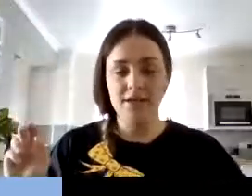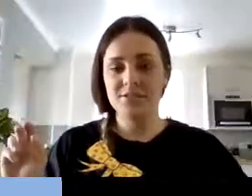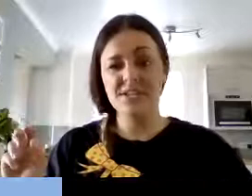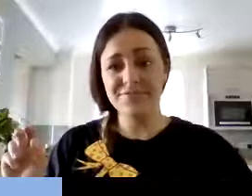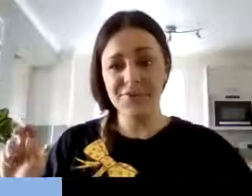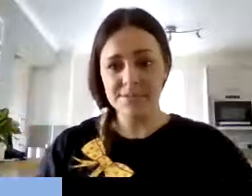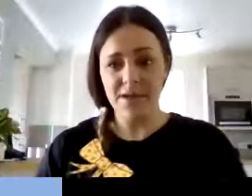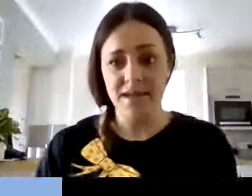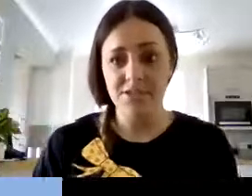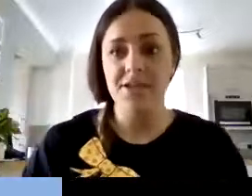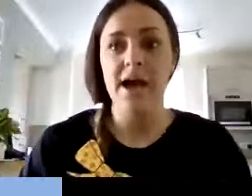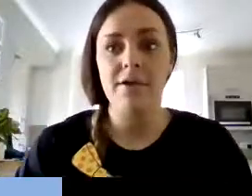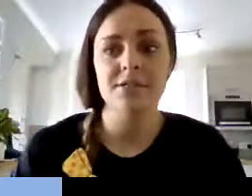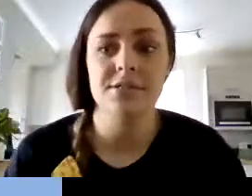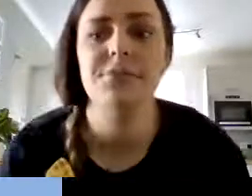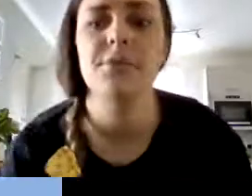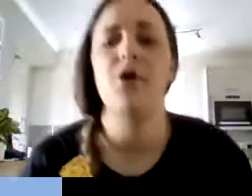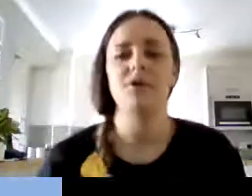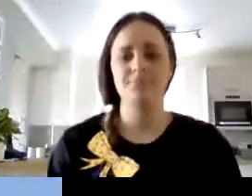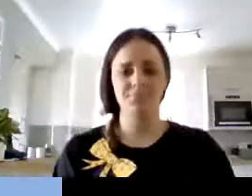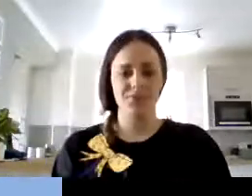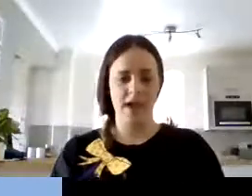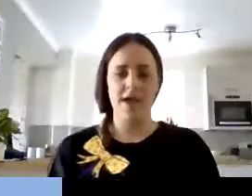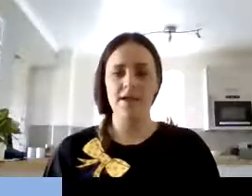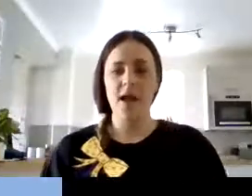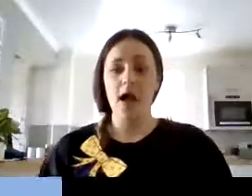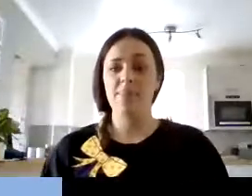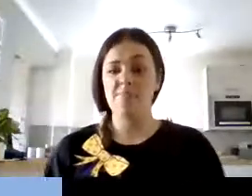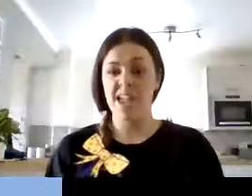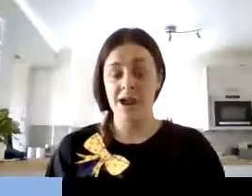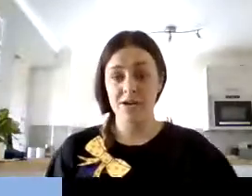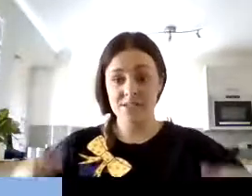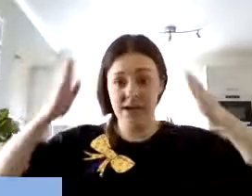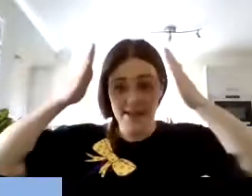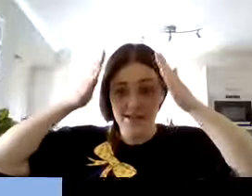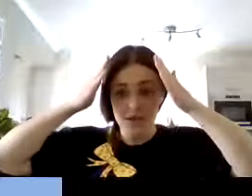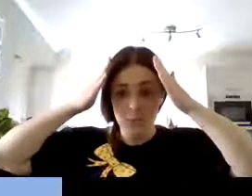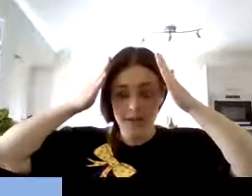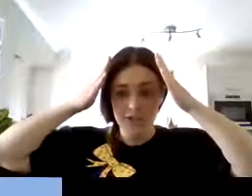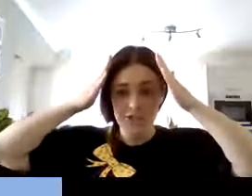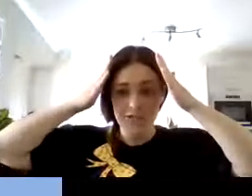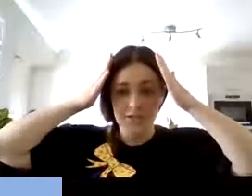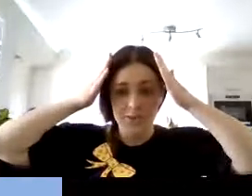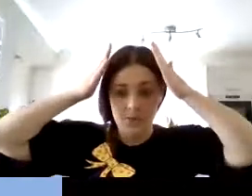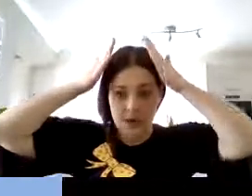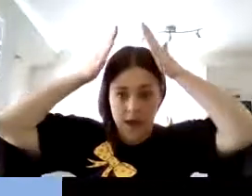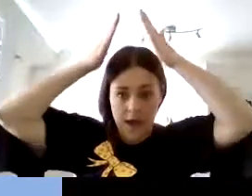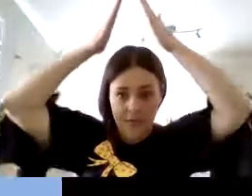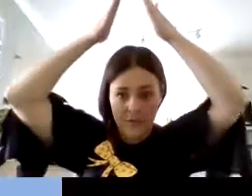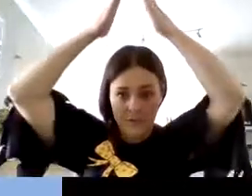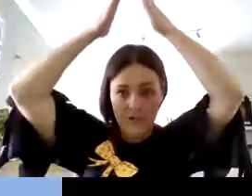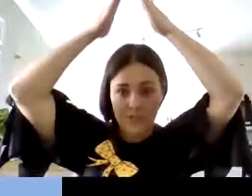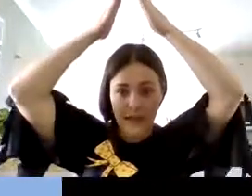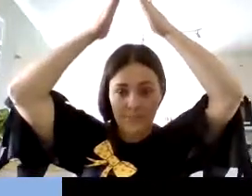okay? So this first page is the characters from the book, okay? And the main character is a witch. So we're going